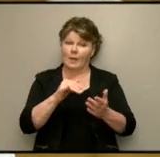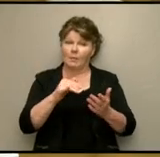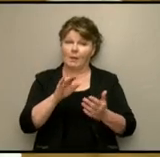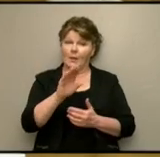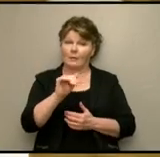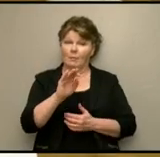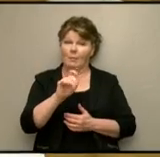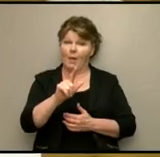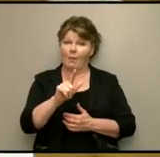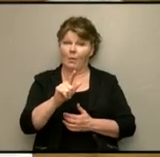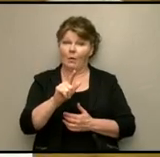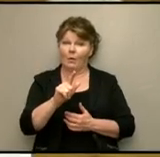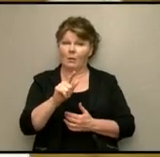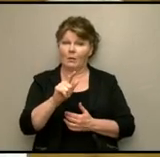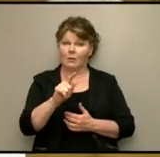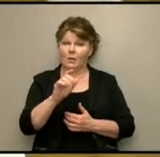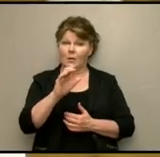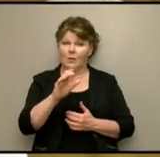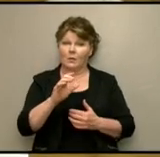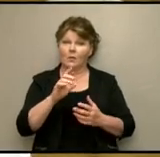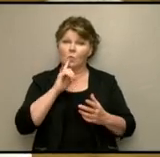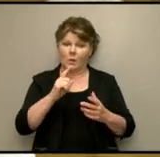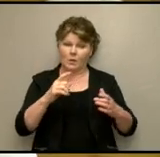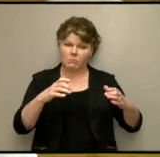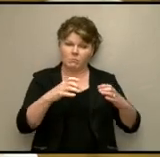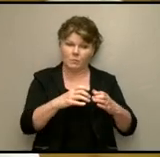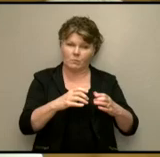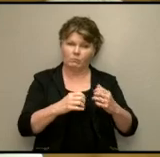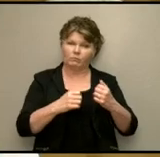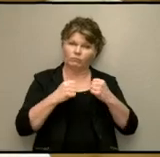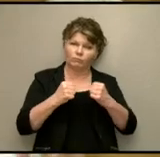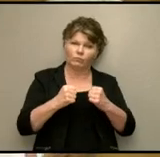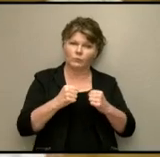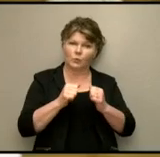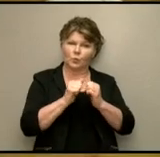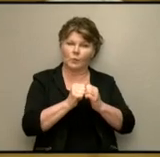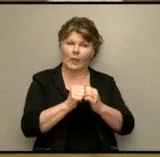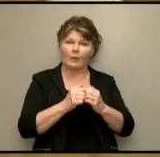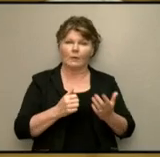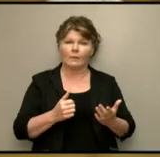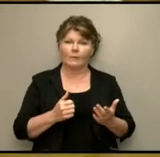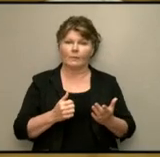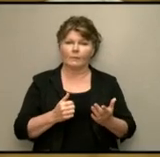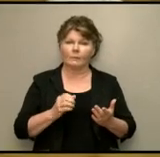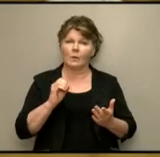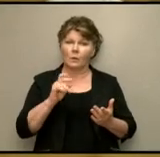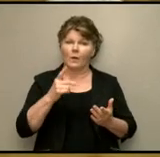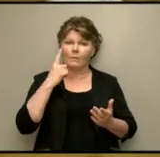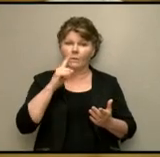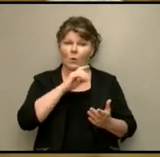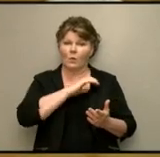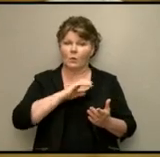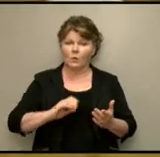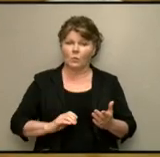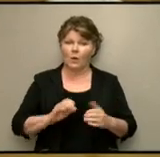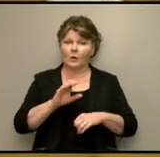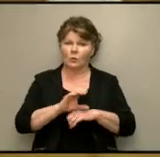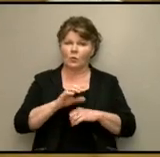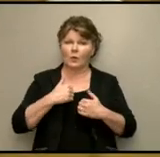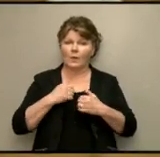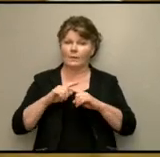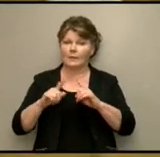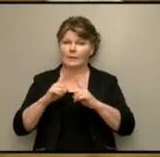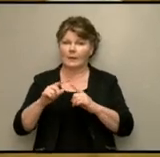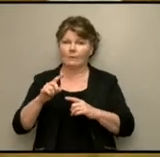and security in numbers. So in that regard, it's okay for Christ's church to have different denominations.